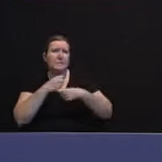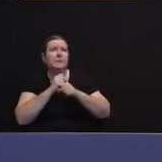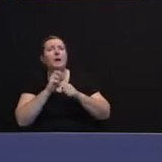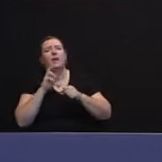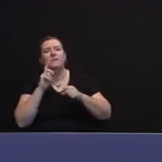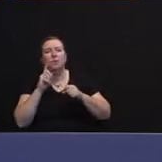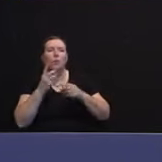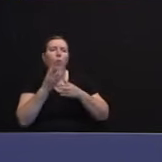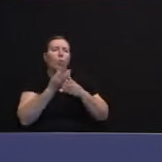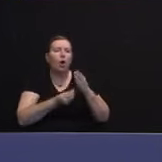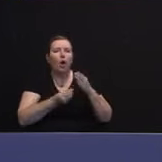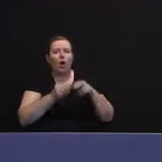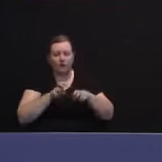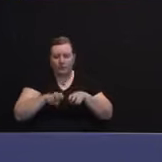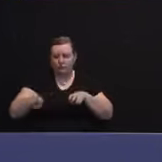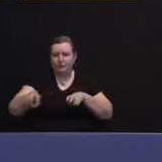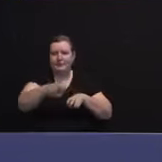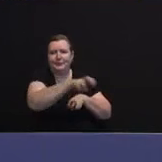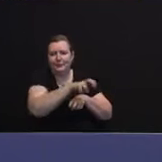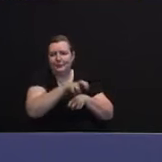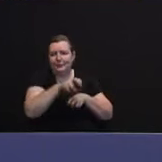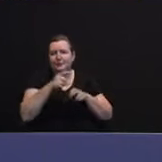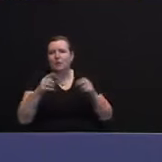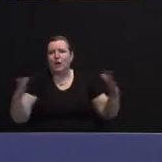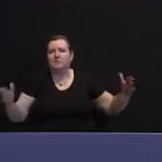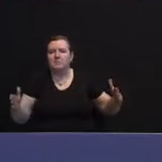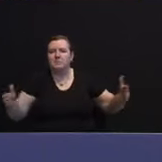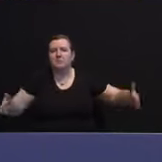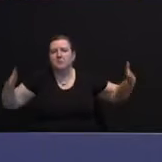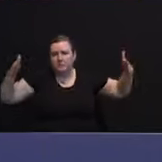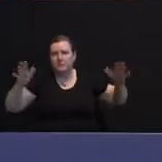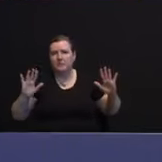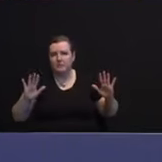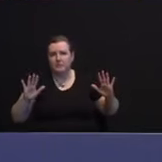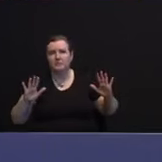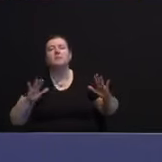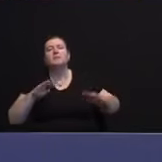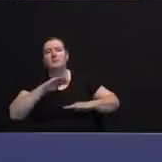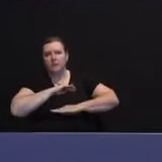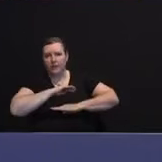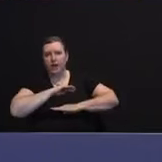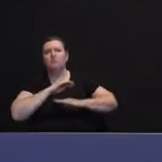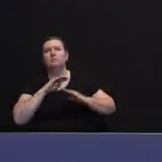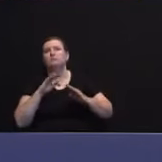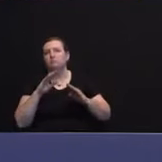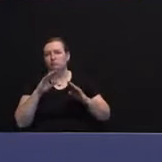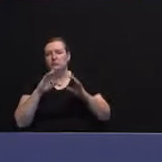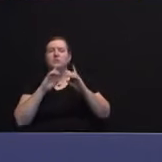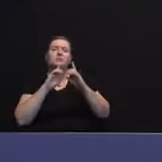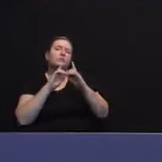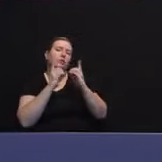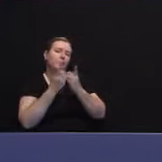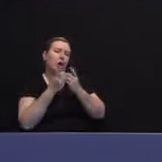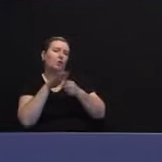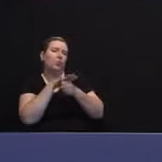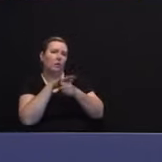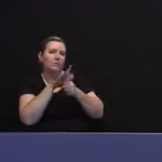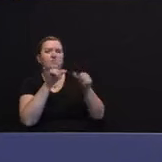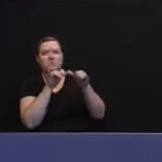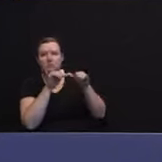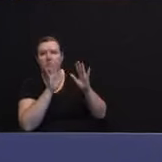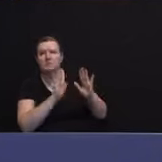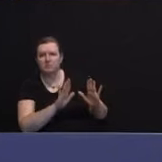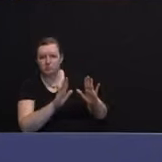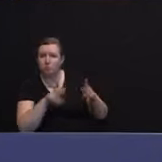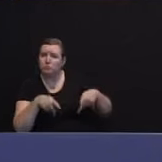the barrier meets the Department of Health requirements or standards, we are allowing restaurants to have tables